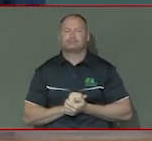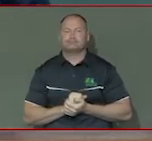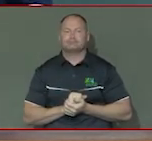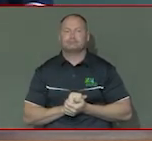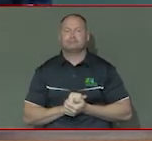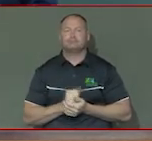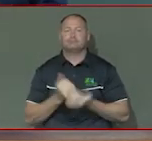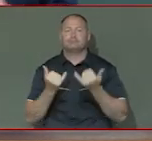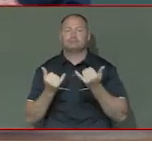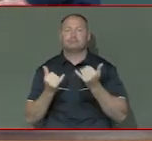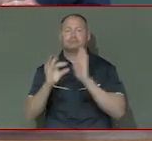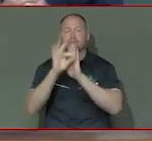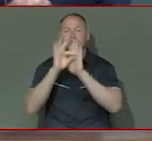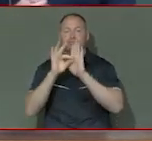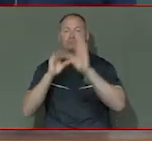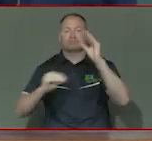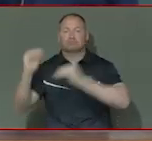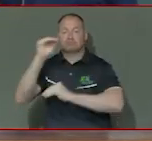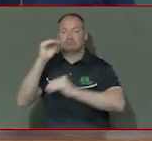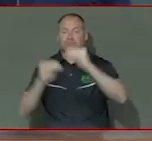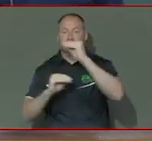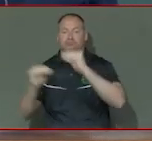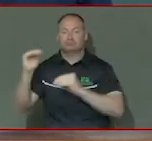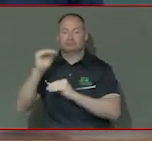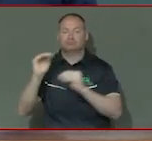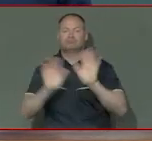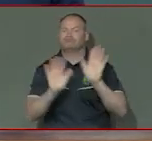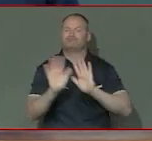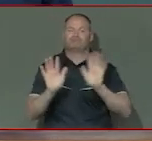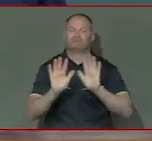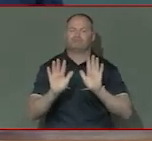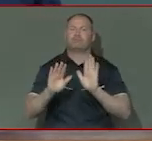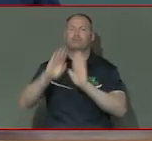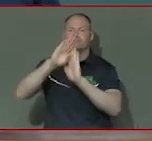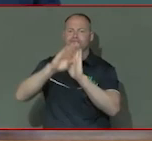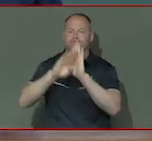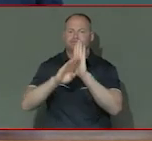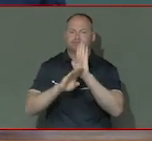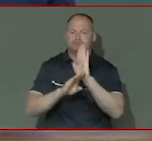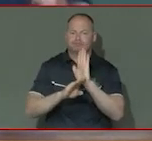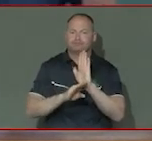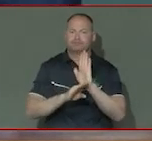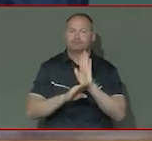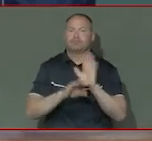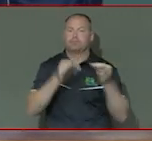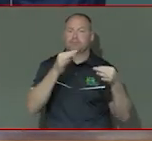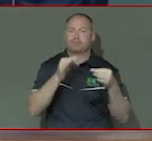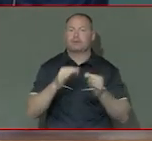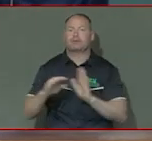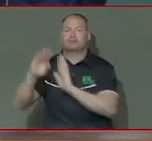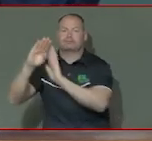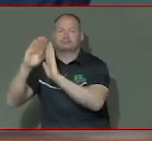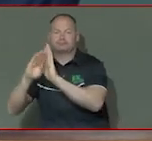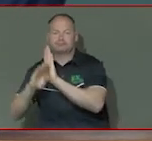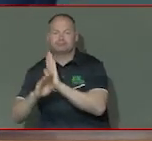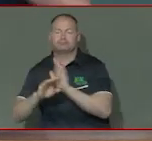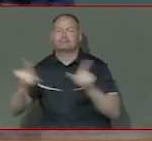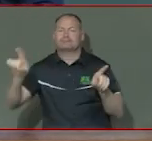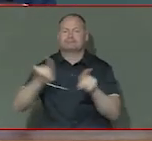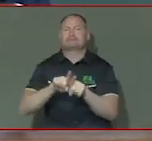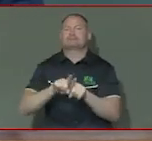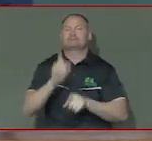order of the formulas. It will look exactly the same as this. So there's a